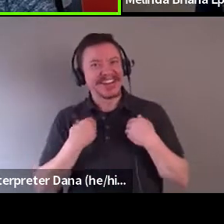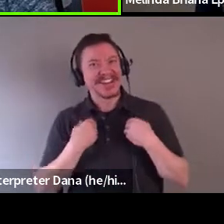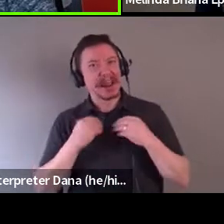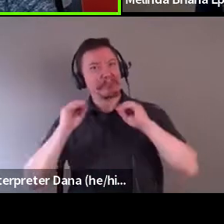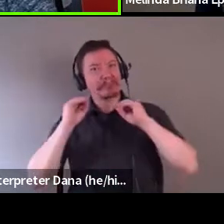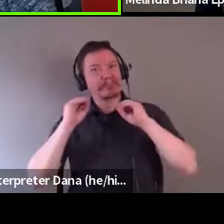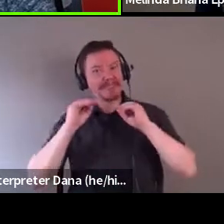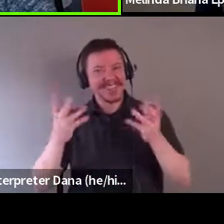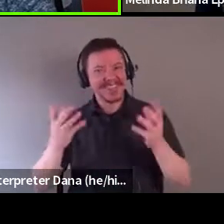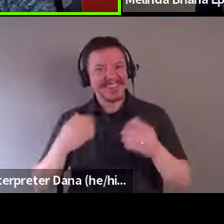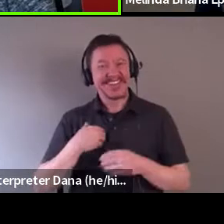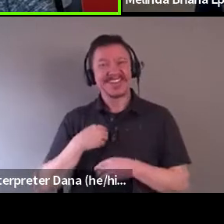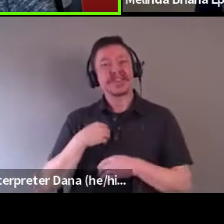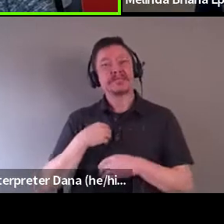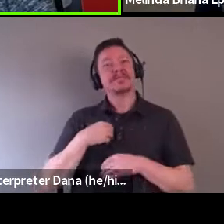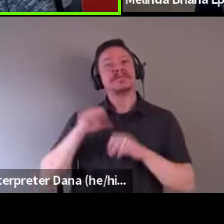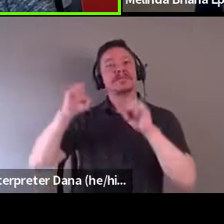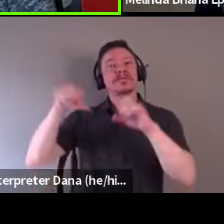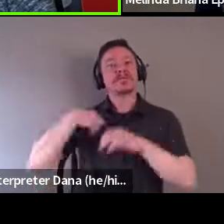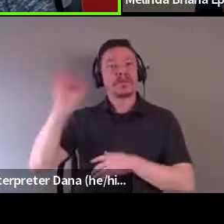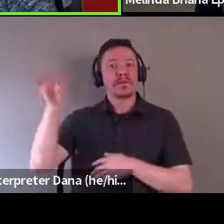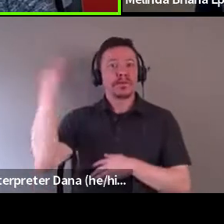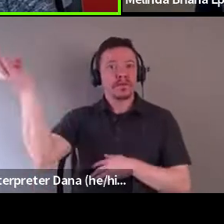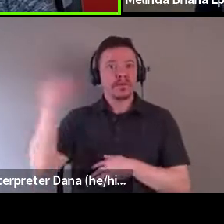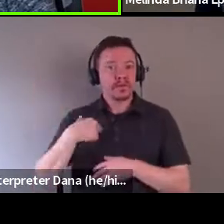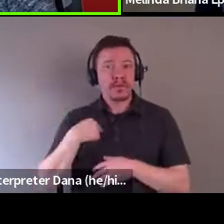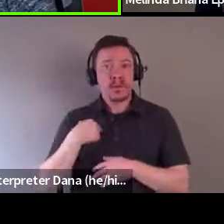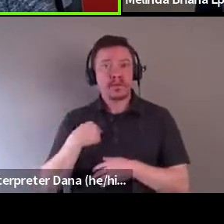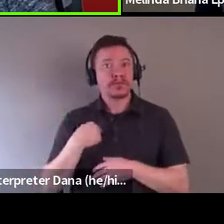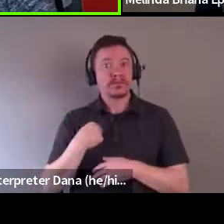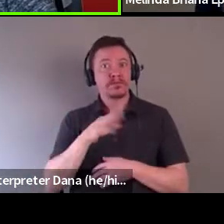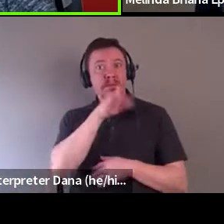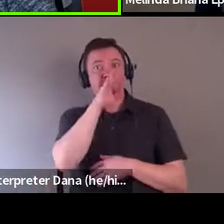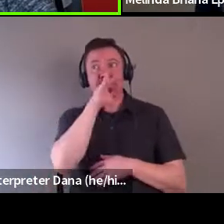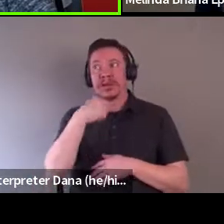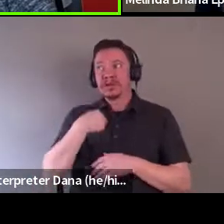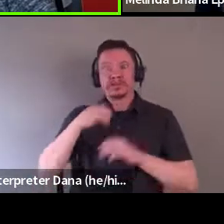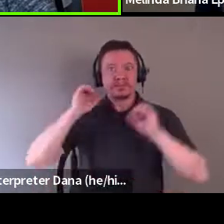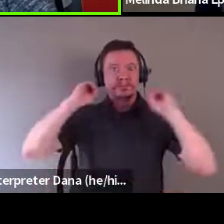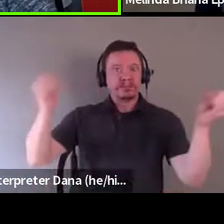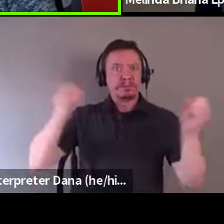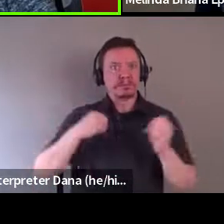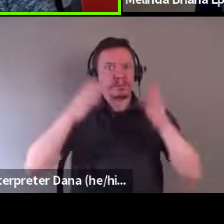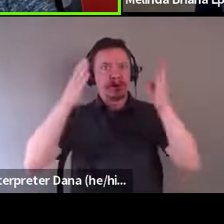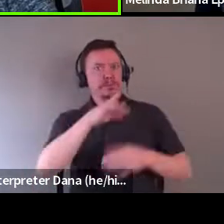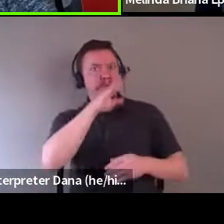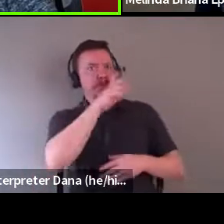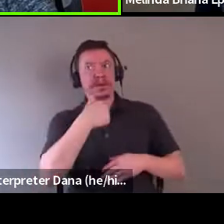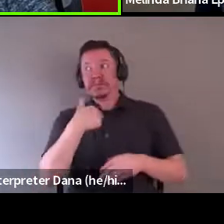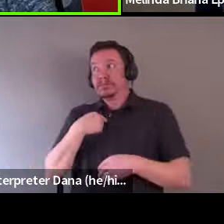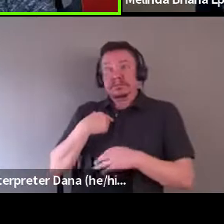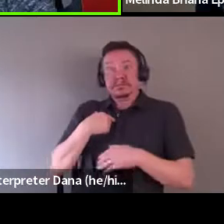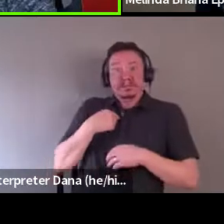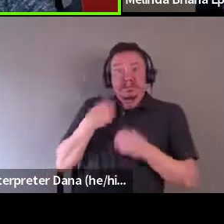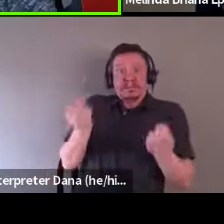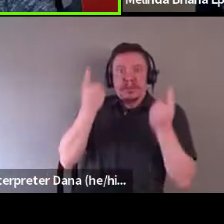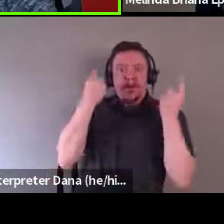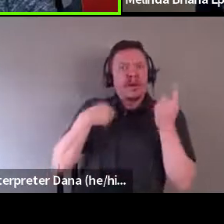But when I went to France, as I said, I didn't understand the word, didn't speak the word. And the way people look at